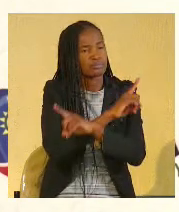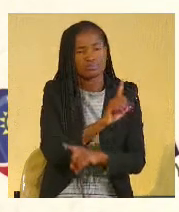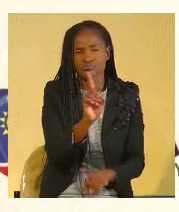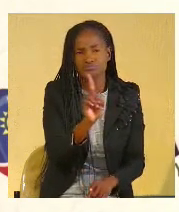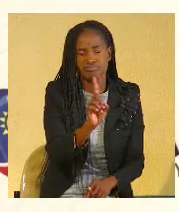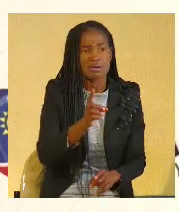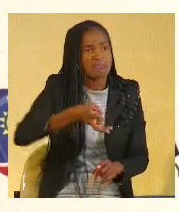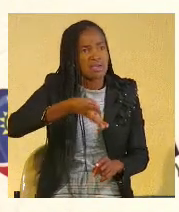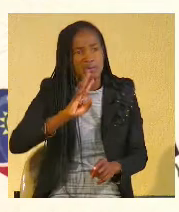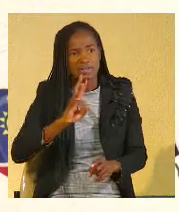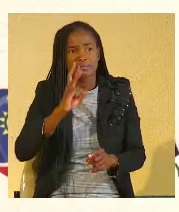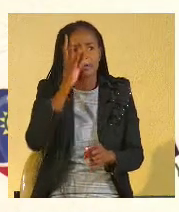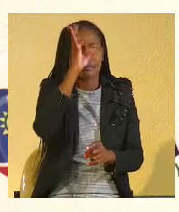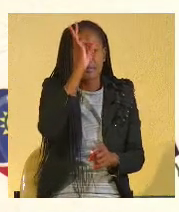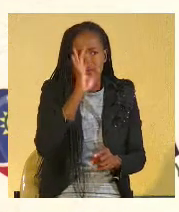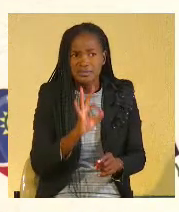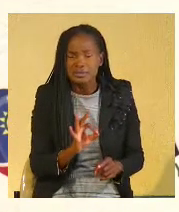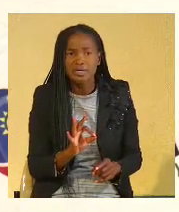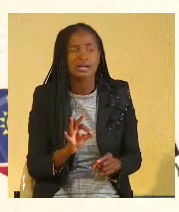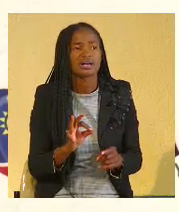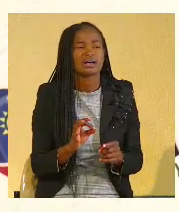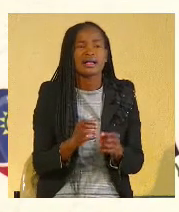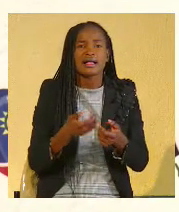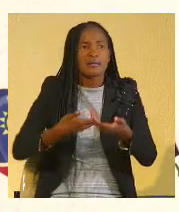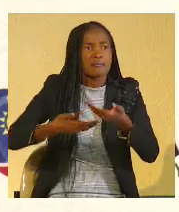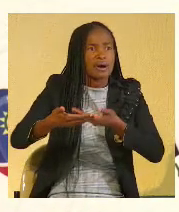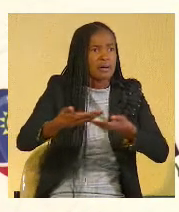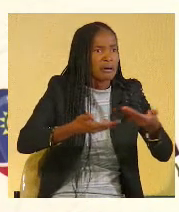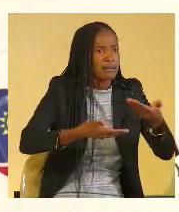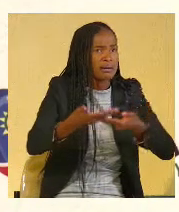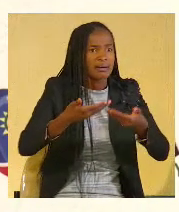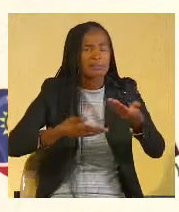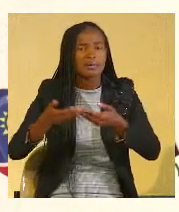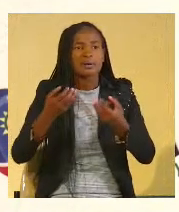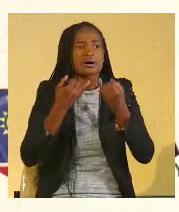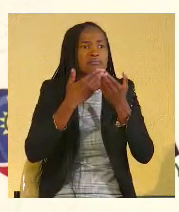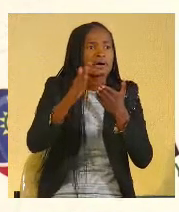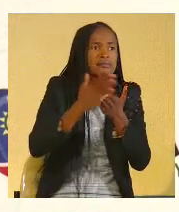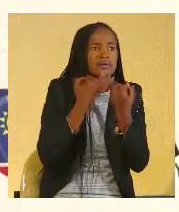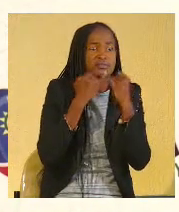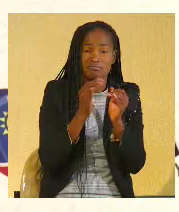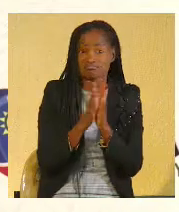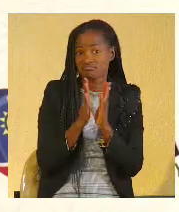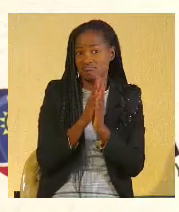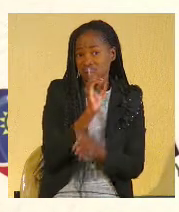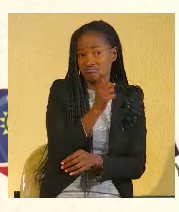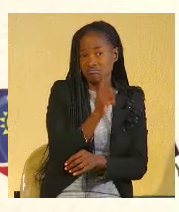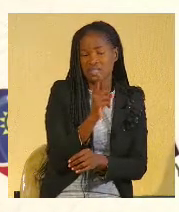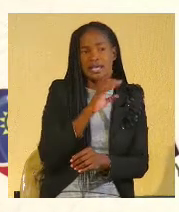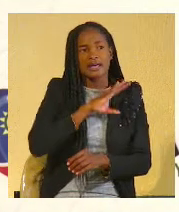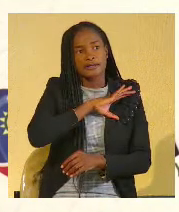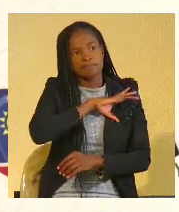WhatsApp groups, our Facebook groups, as well as any other platforms that we find ourselves on. Please be cautious, stay